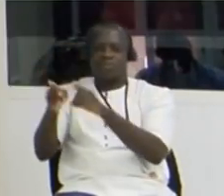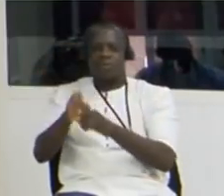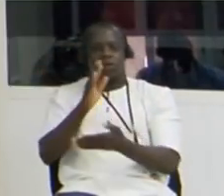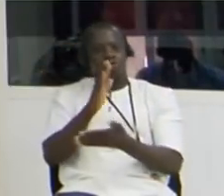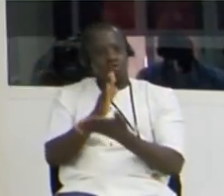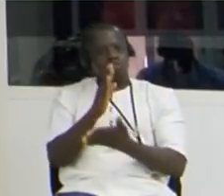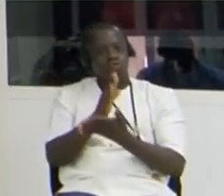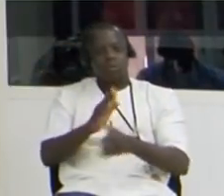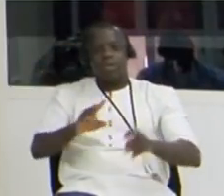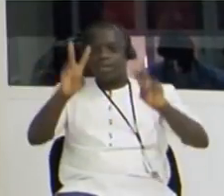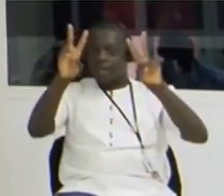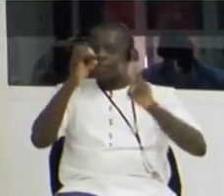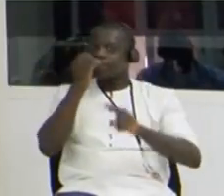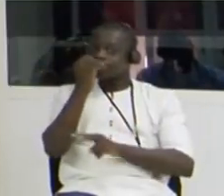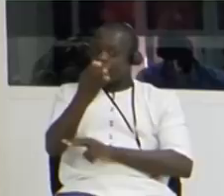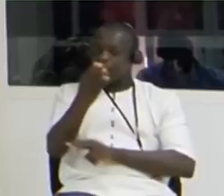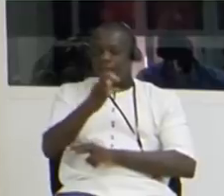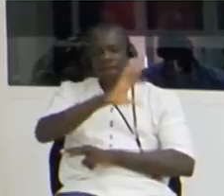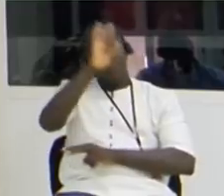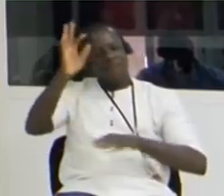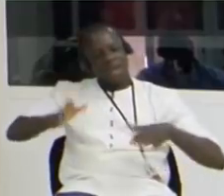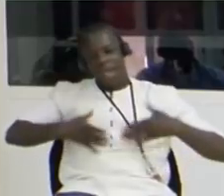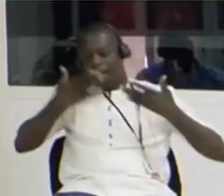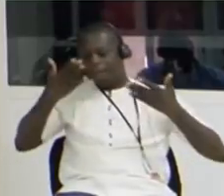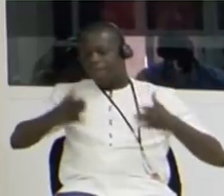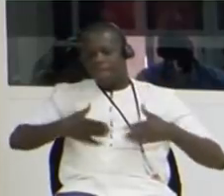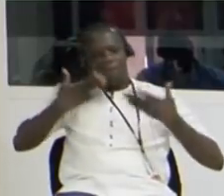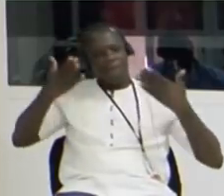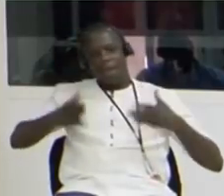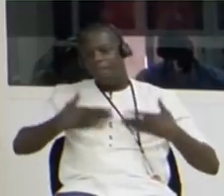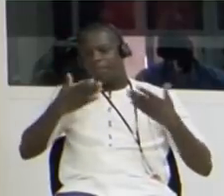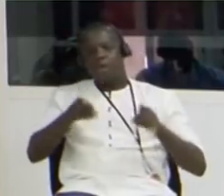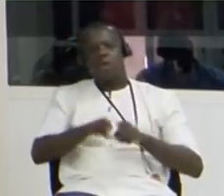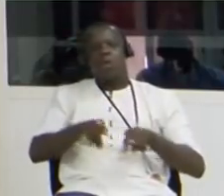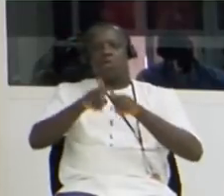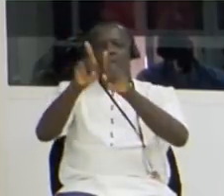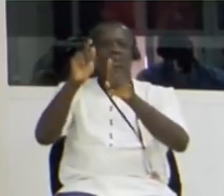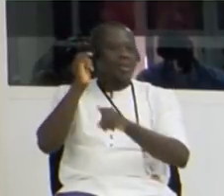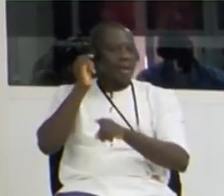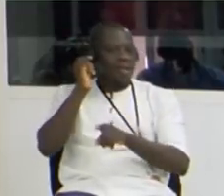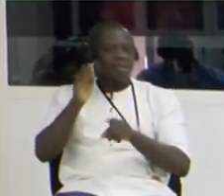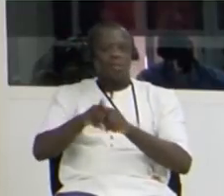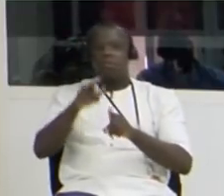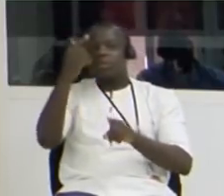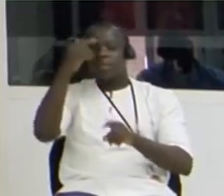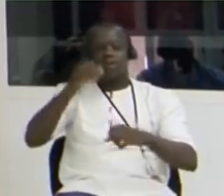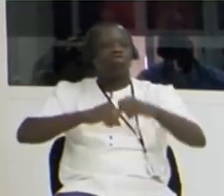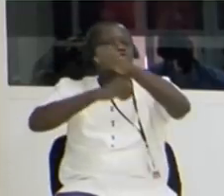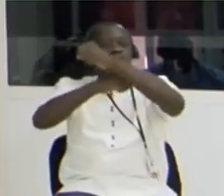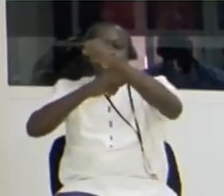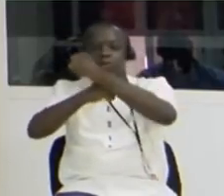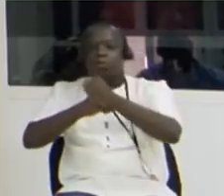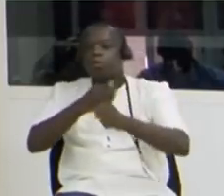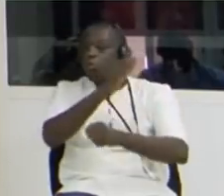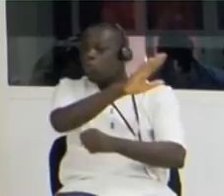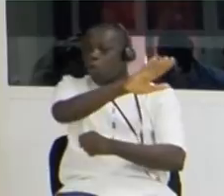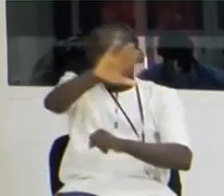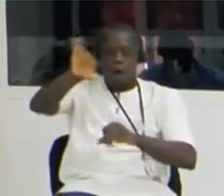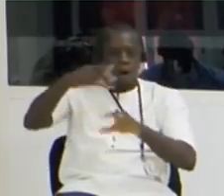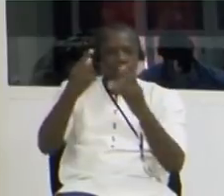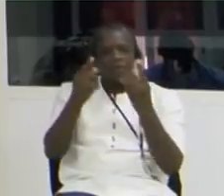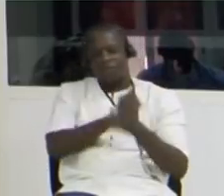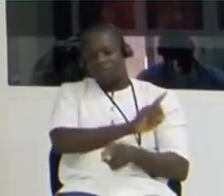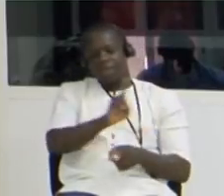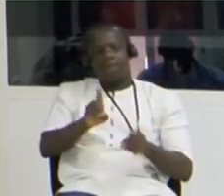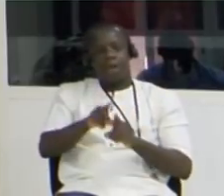performance of the girls, he offers scholarships to all of them. So all of them benefited, the whole 100 benefited